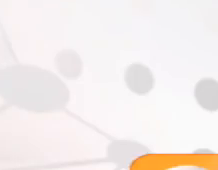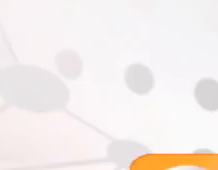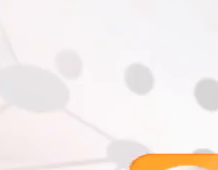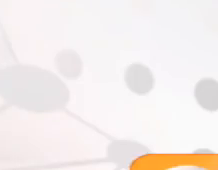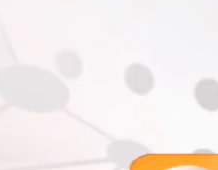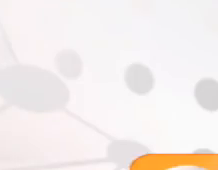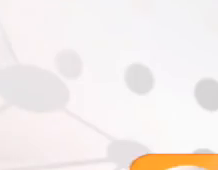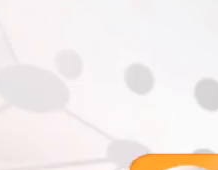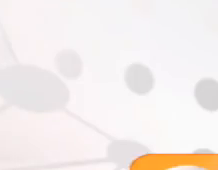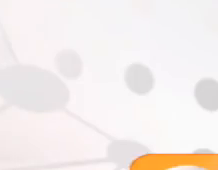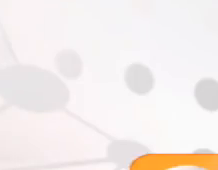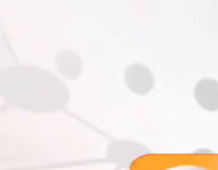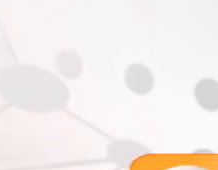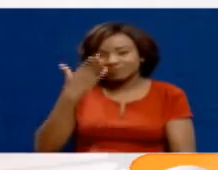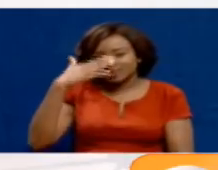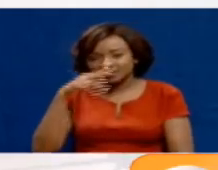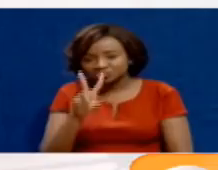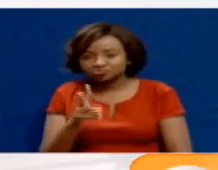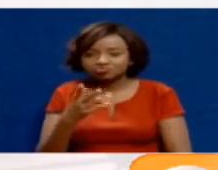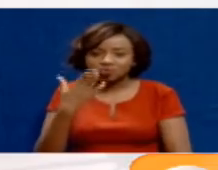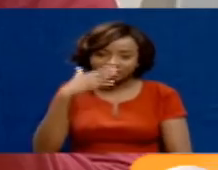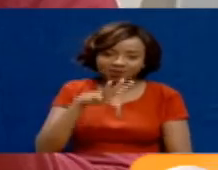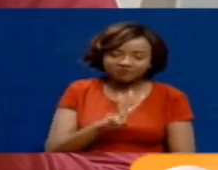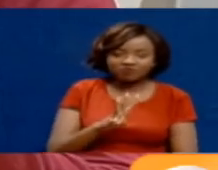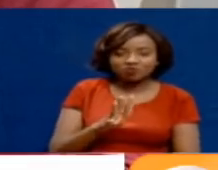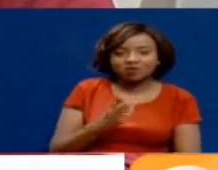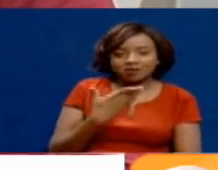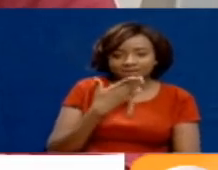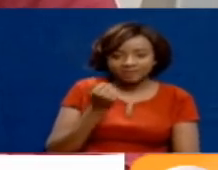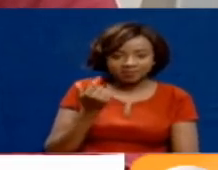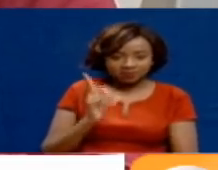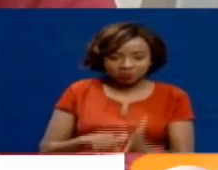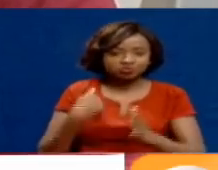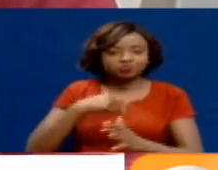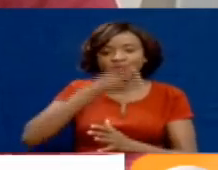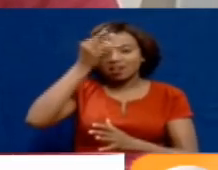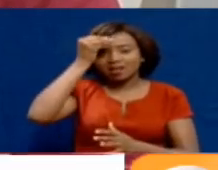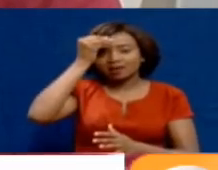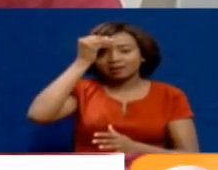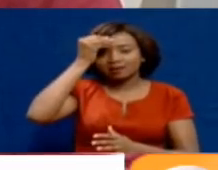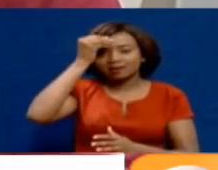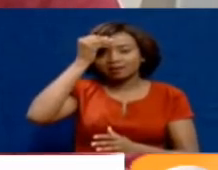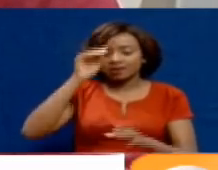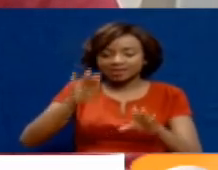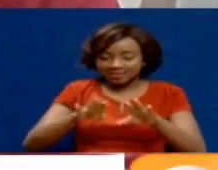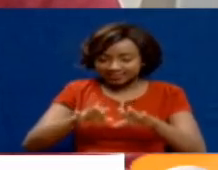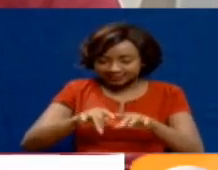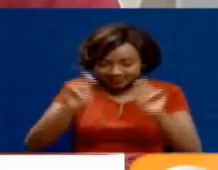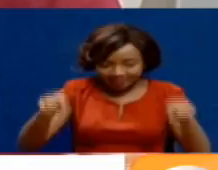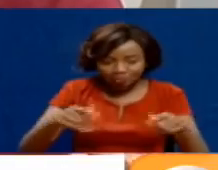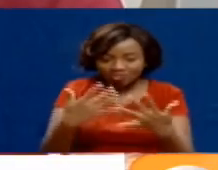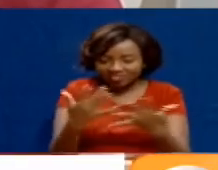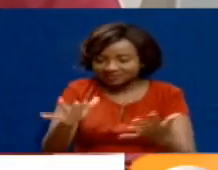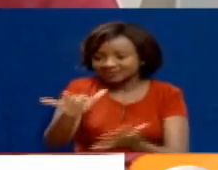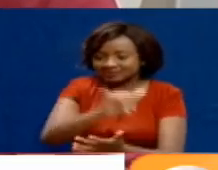these differences, whether it's 2 days or 4 days, is really academic. The practical lesson we should draw from it is that surfaces need to be cleaned. Right.